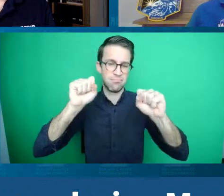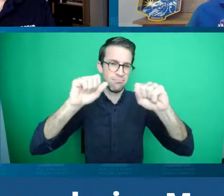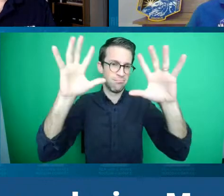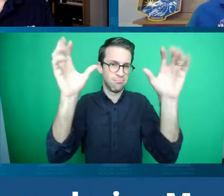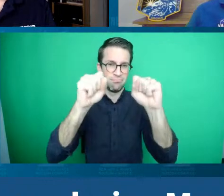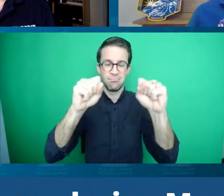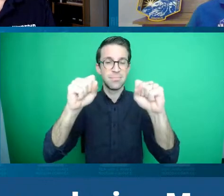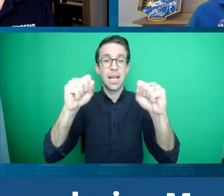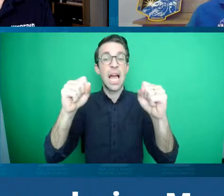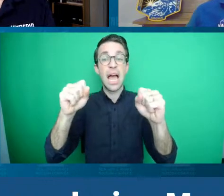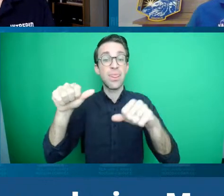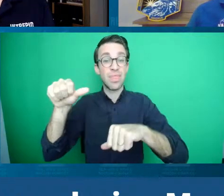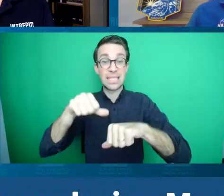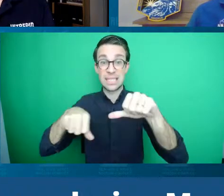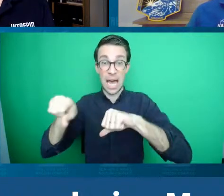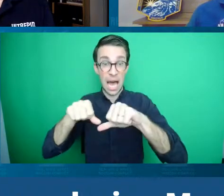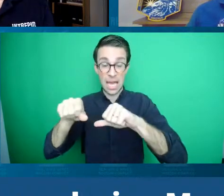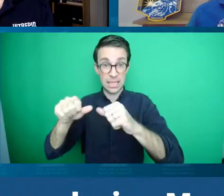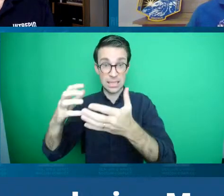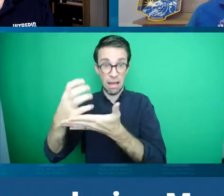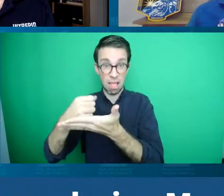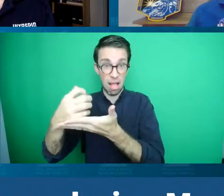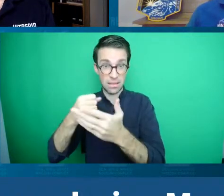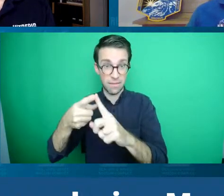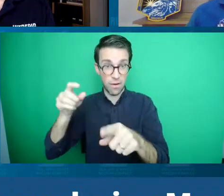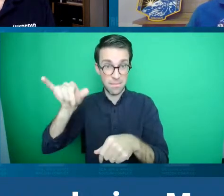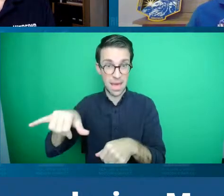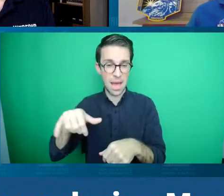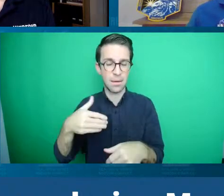amazing. The science we get out of that is going to be